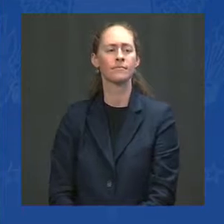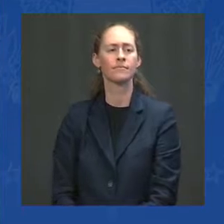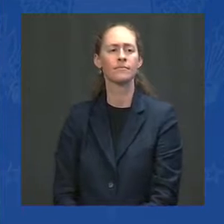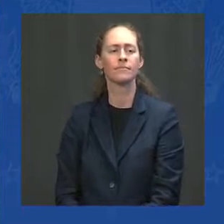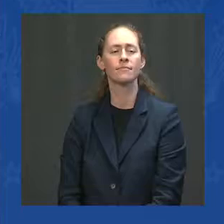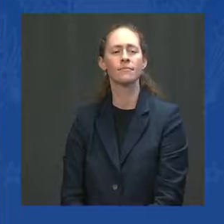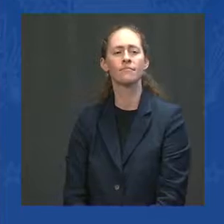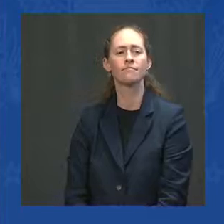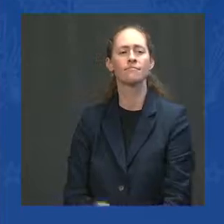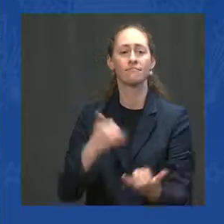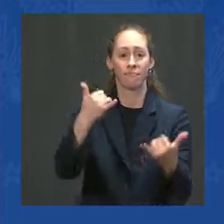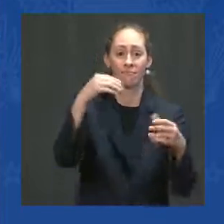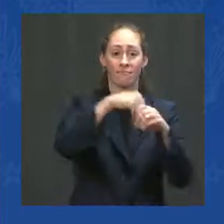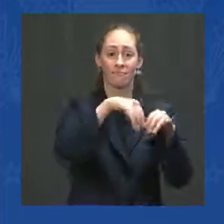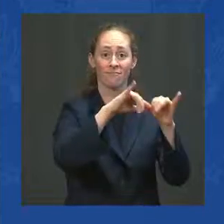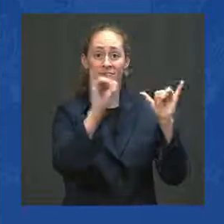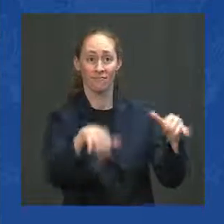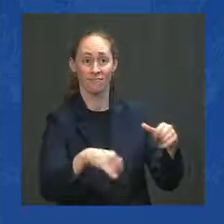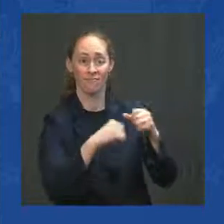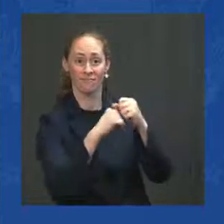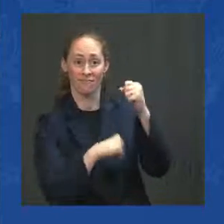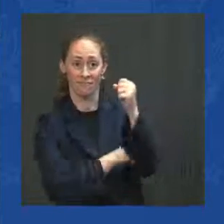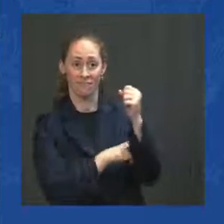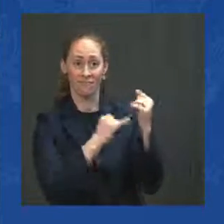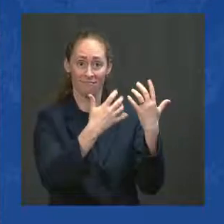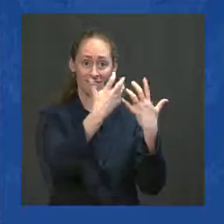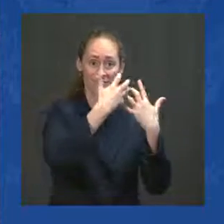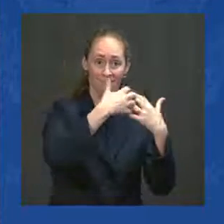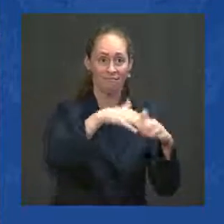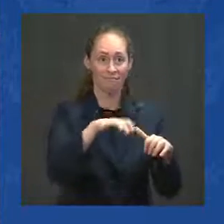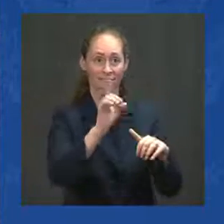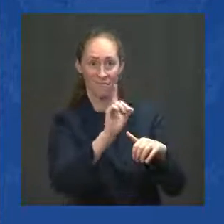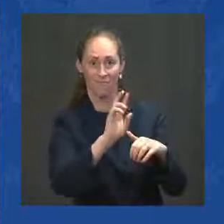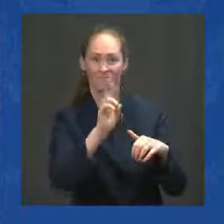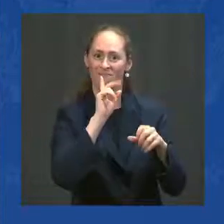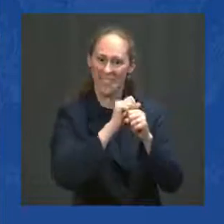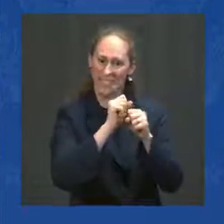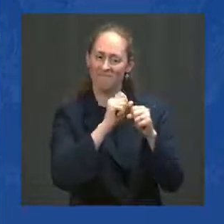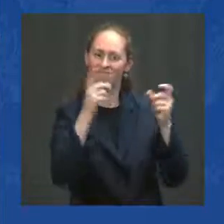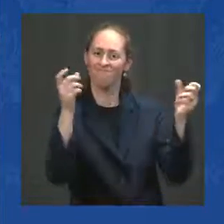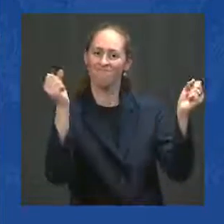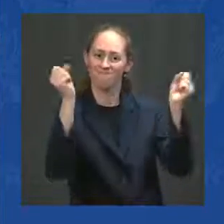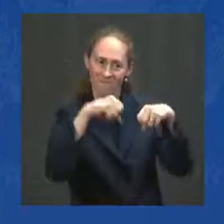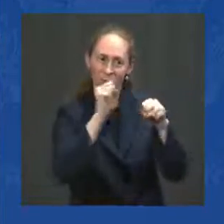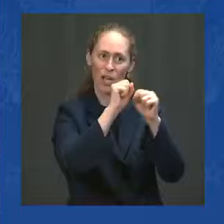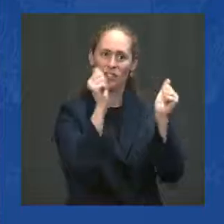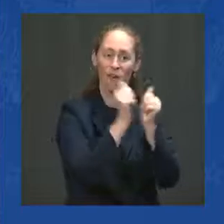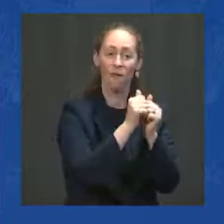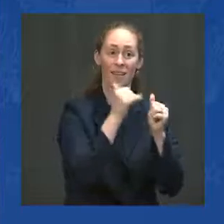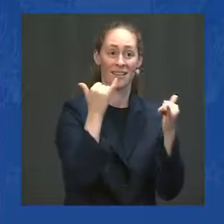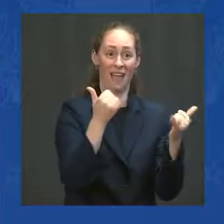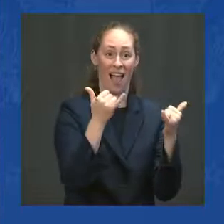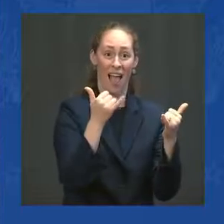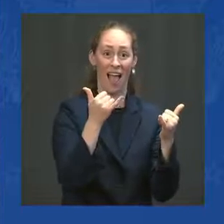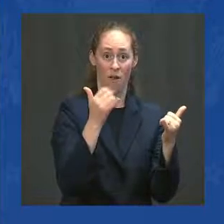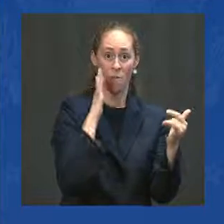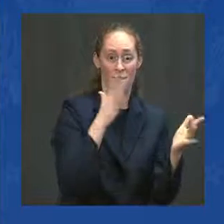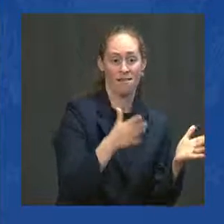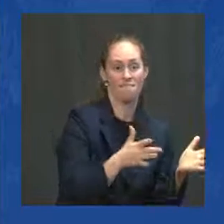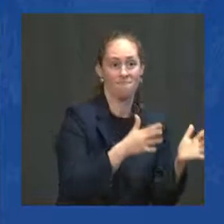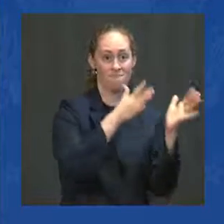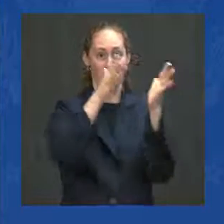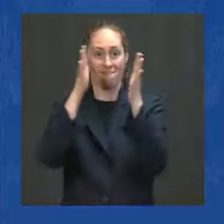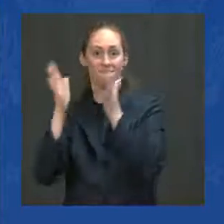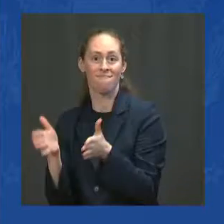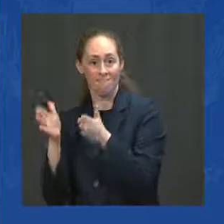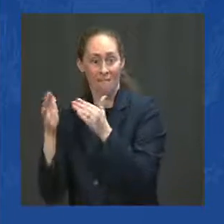from that agreement that can be applied to voting reform, police reform, or LGBTQ civil rights? By you guys or by me?